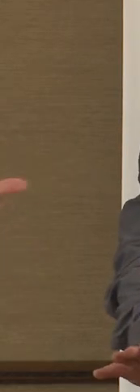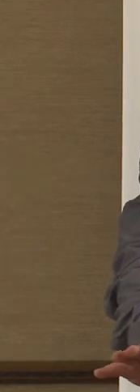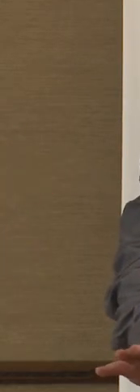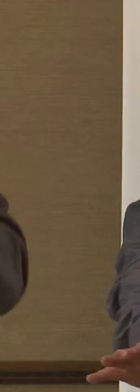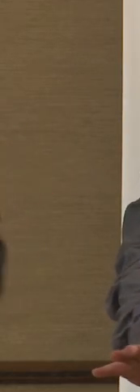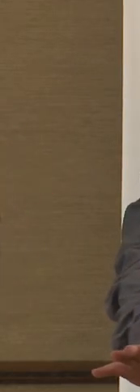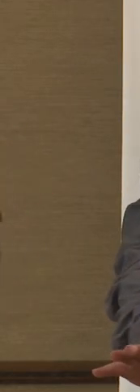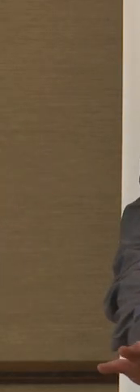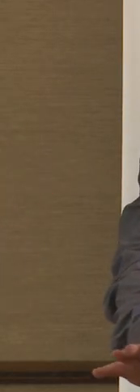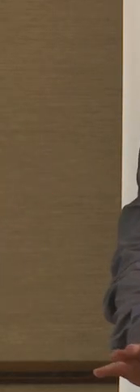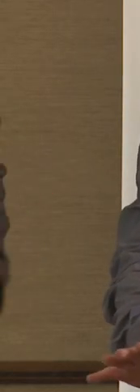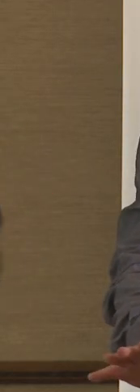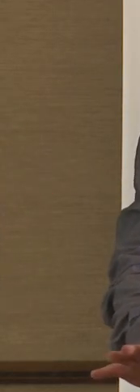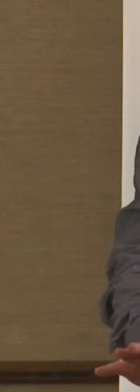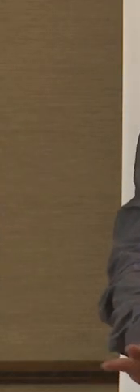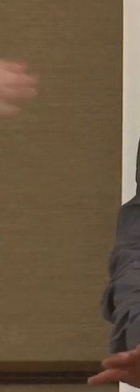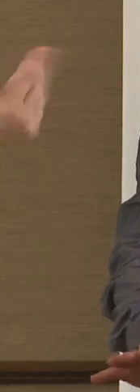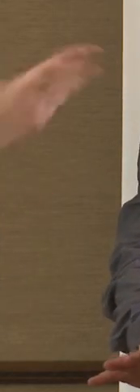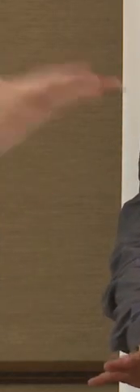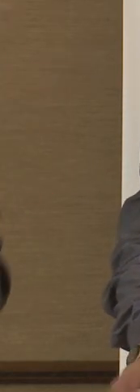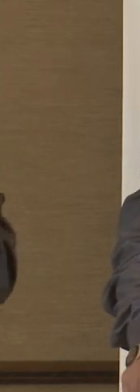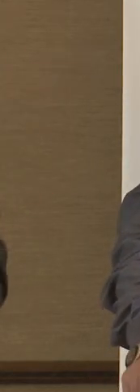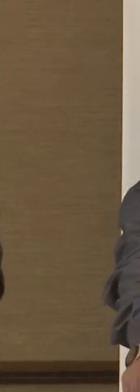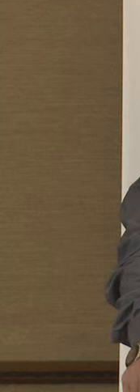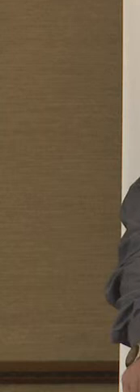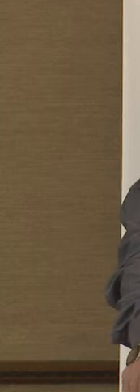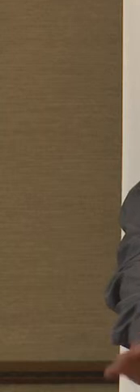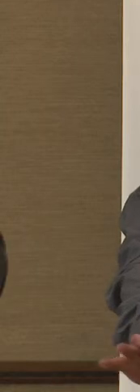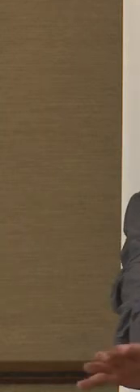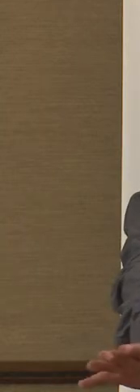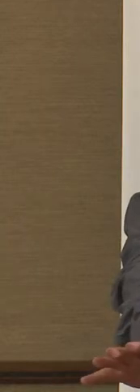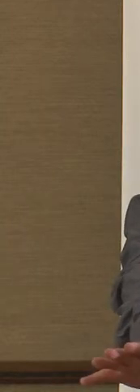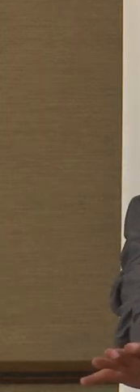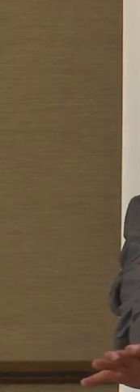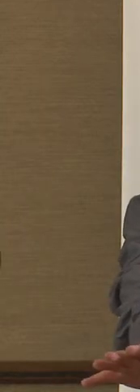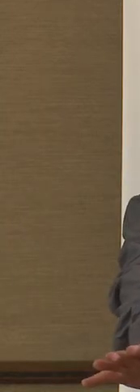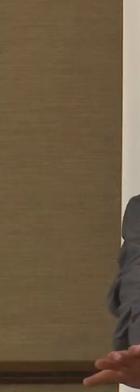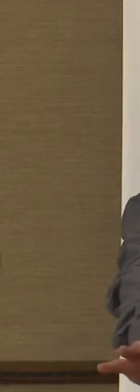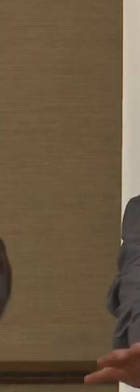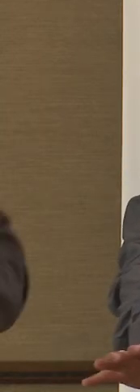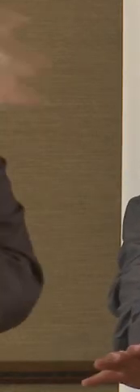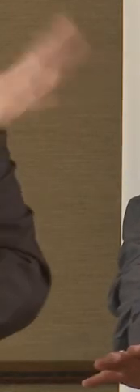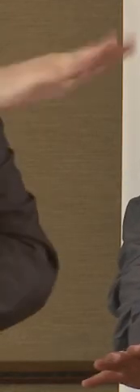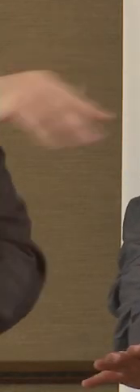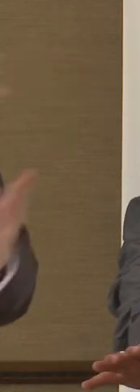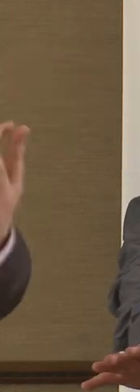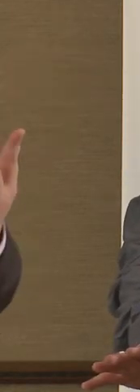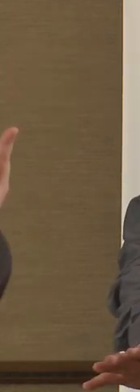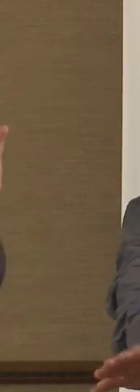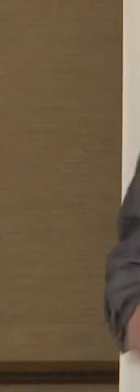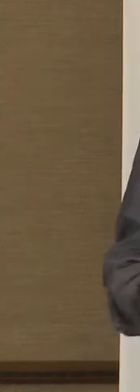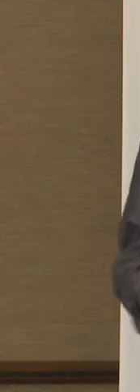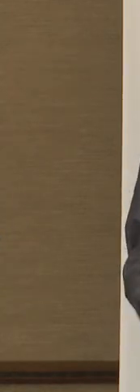two very simple but key questions. Can I help and how can I help?